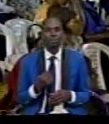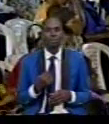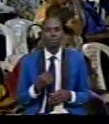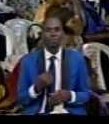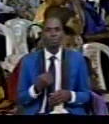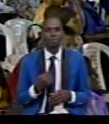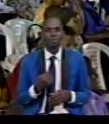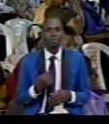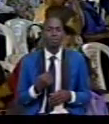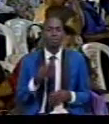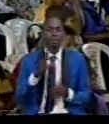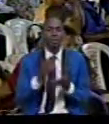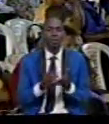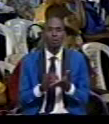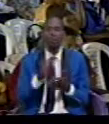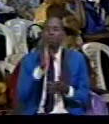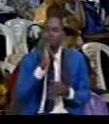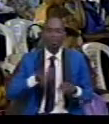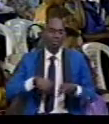confirmed already.